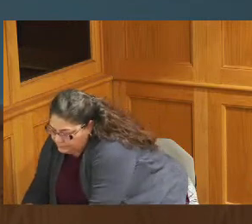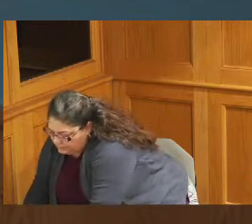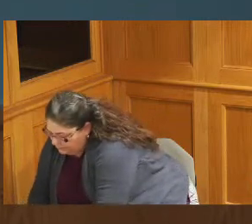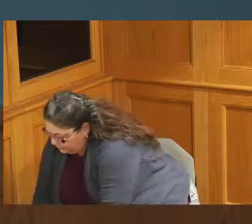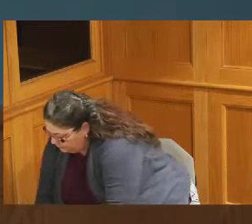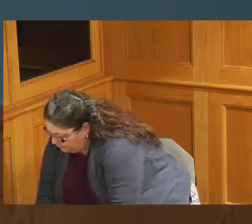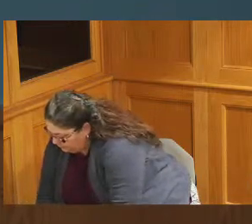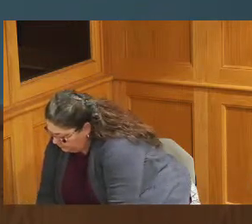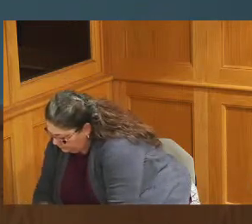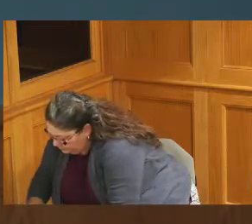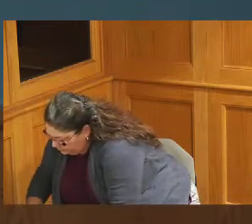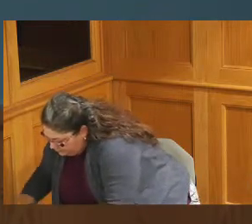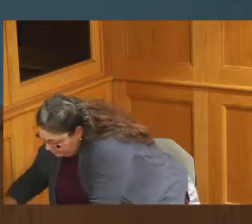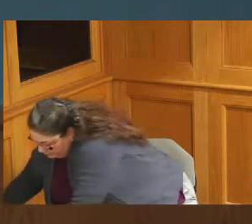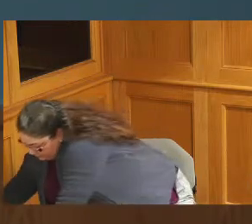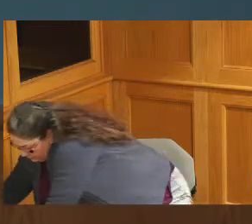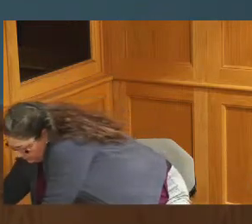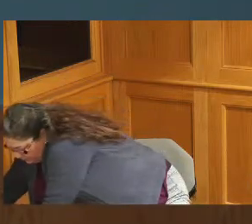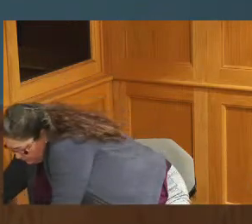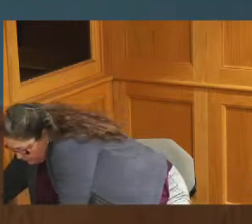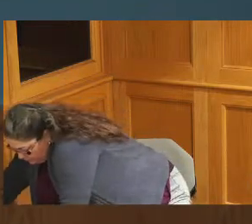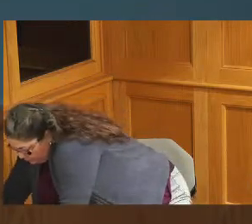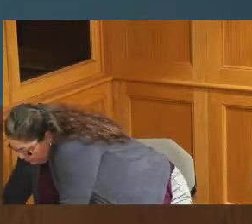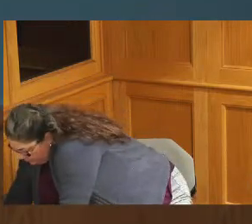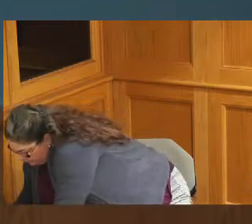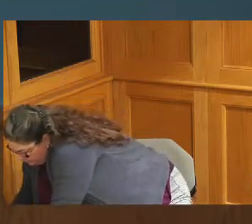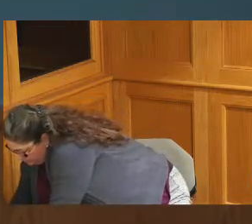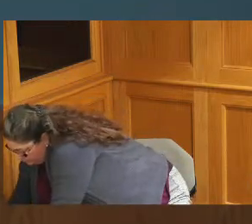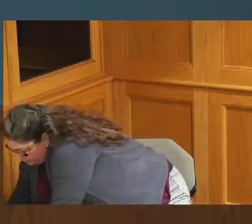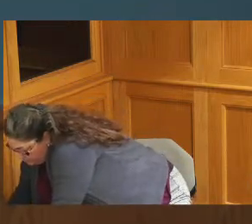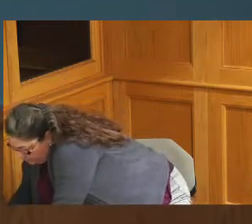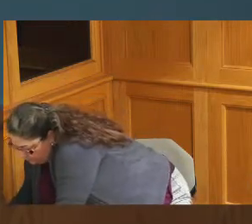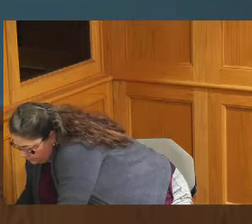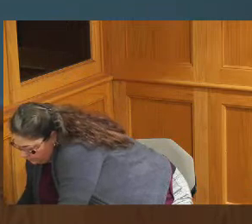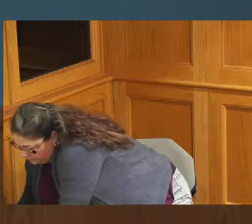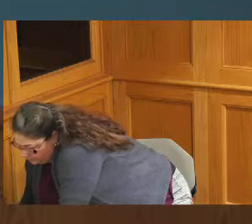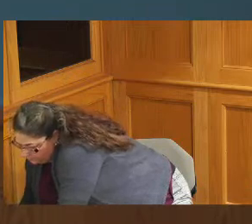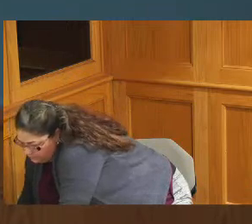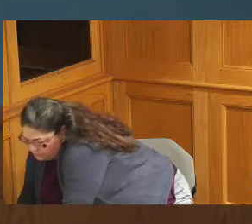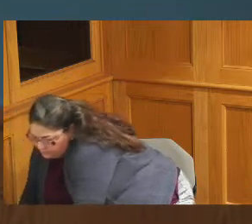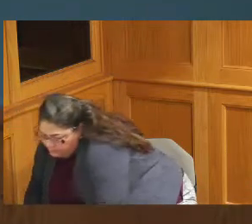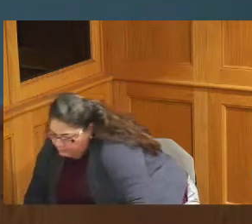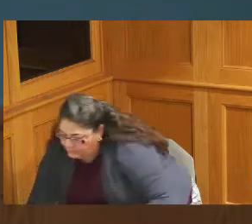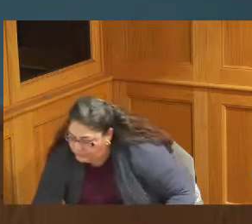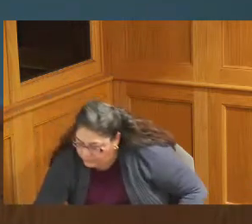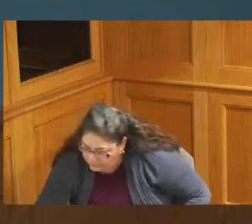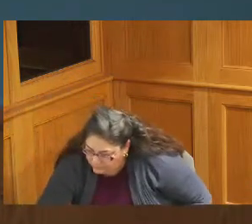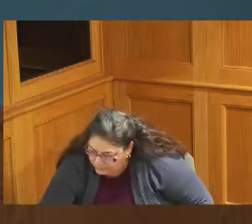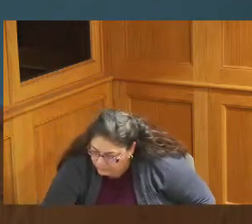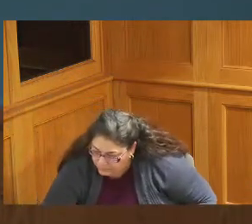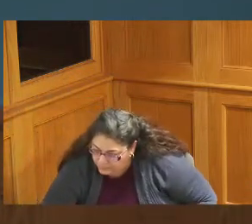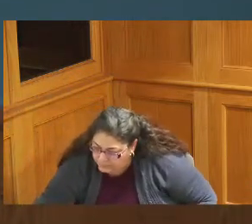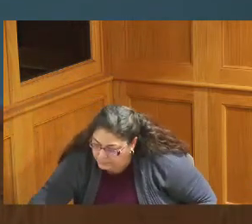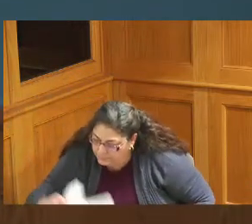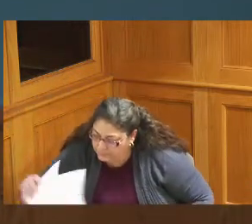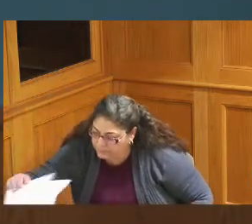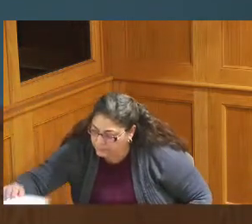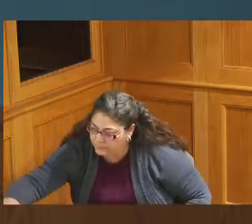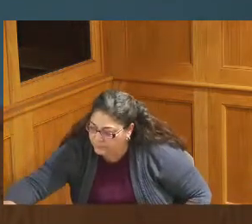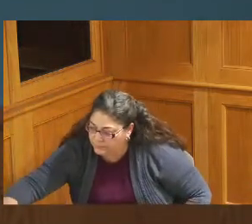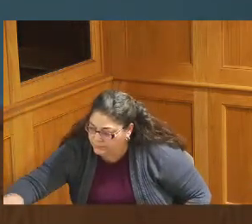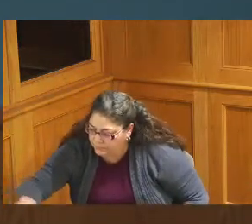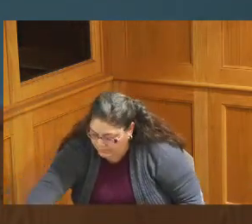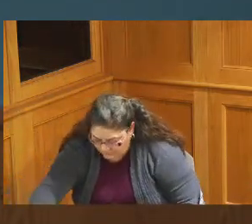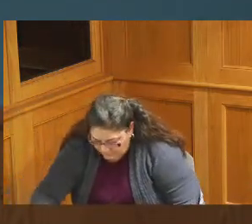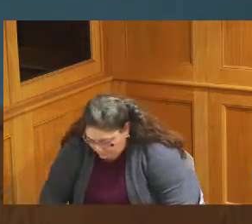just trying to figure out that second person or whatever, we need a marketing component to that person that keeps us